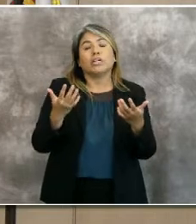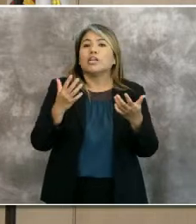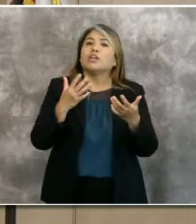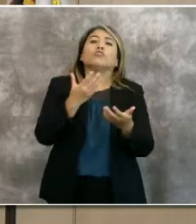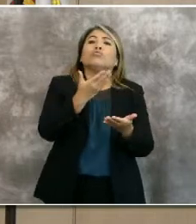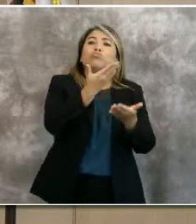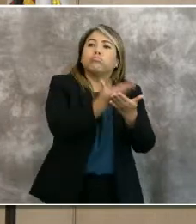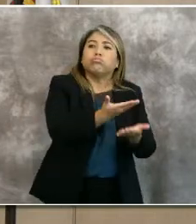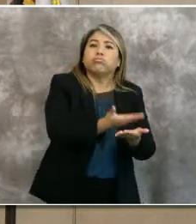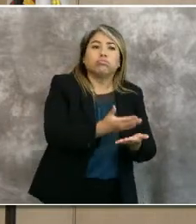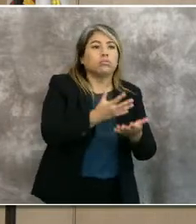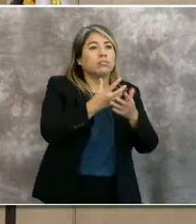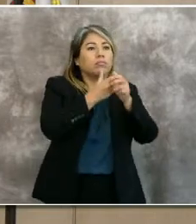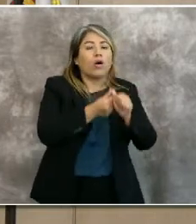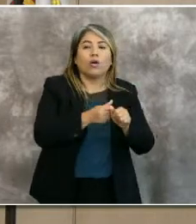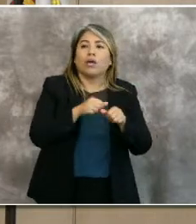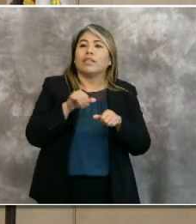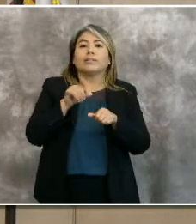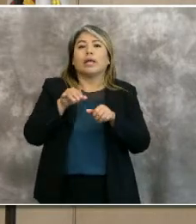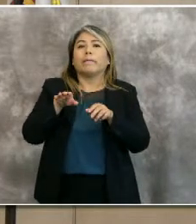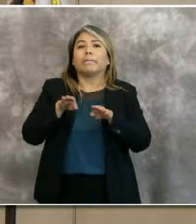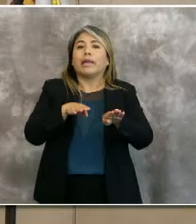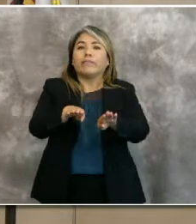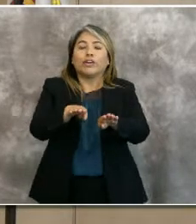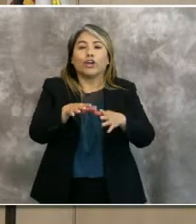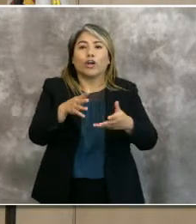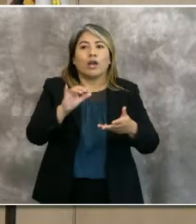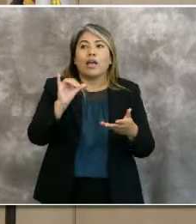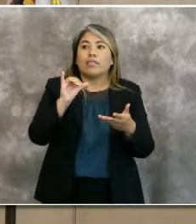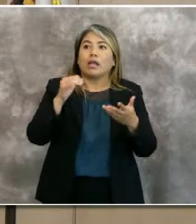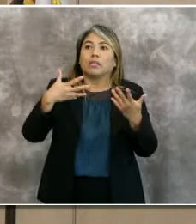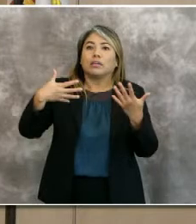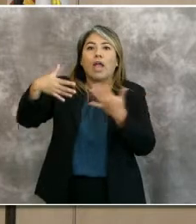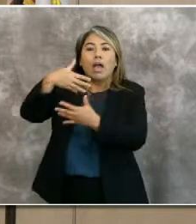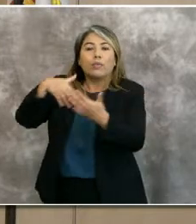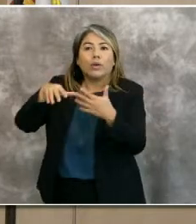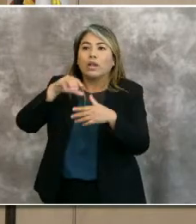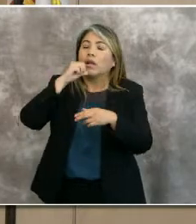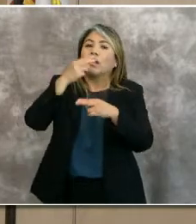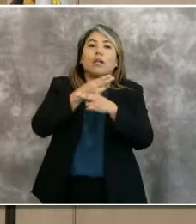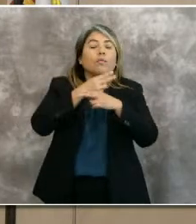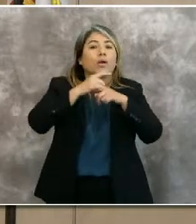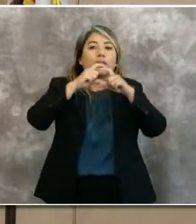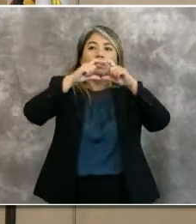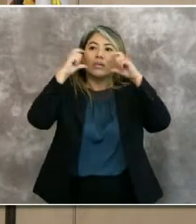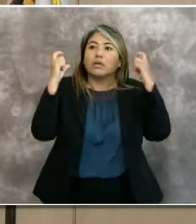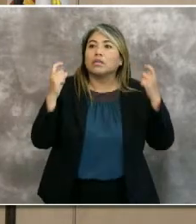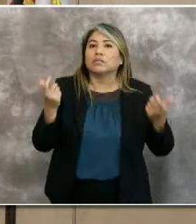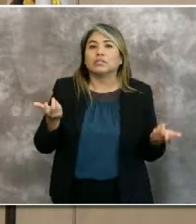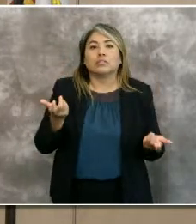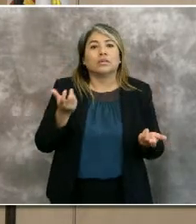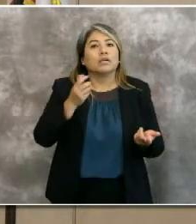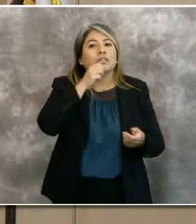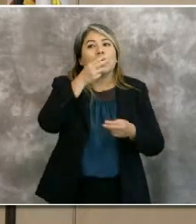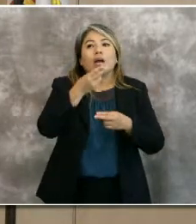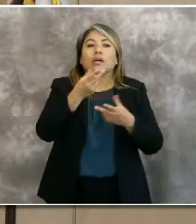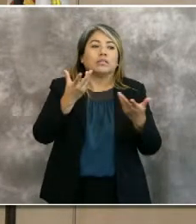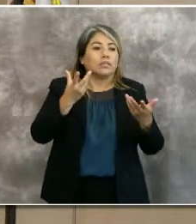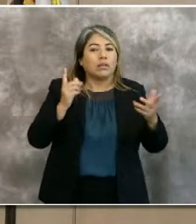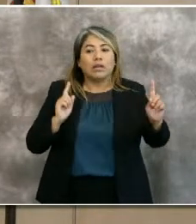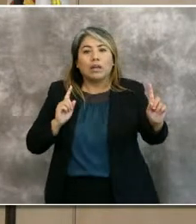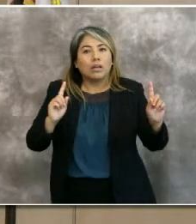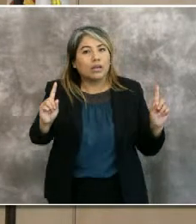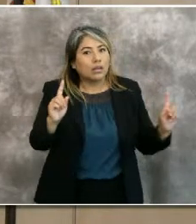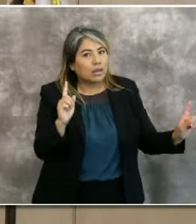show or implement the same behavior in terms of gathering, not wearing facial coverings, and not social